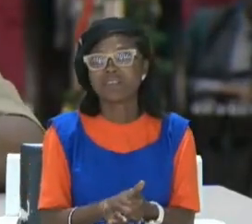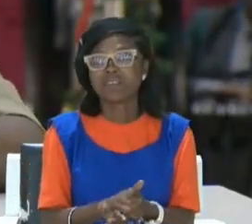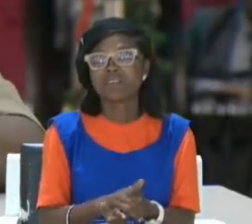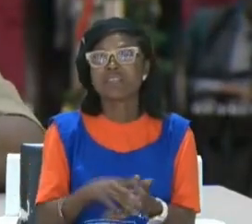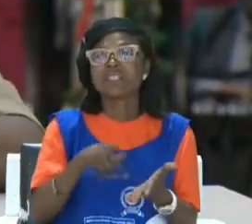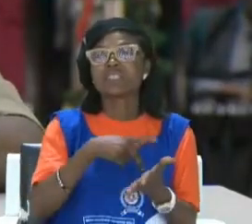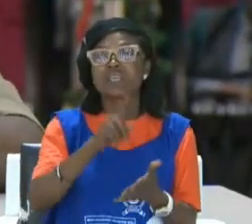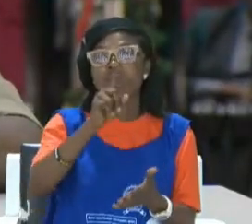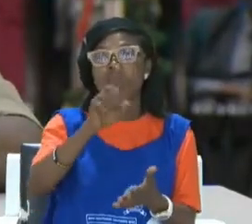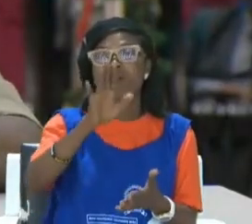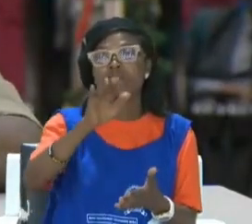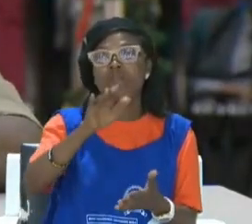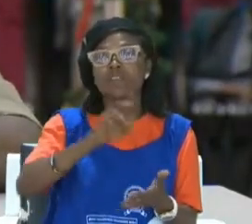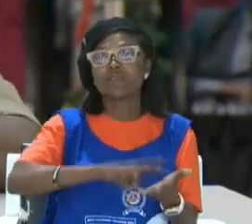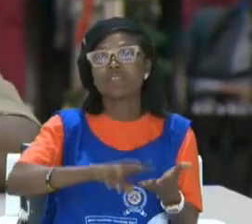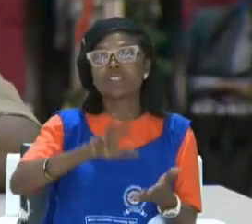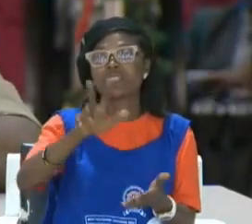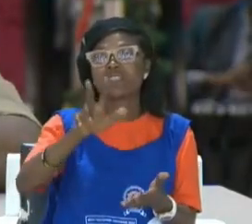Psalm 115 verse 3.